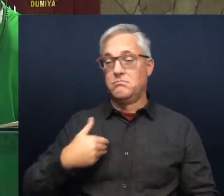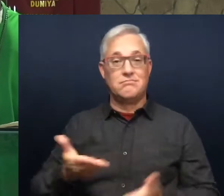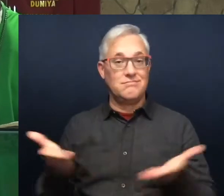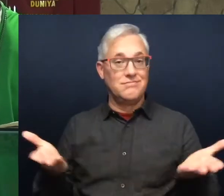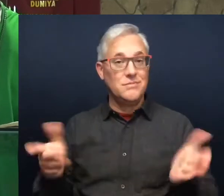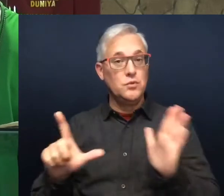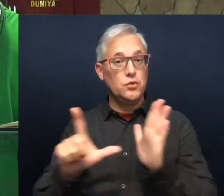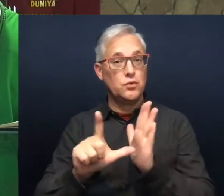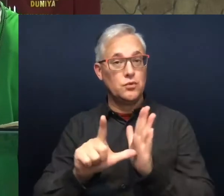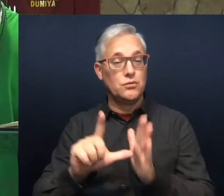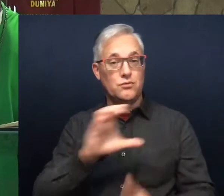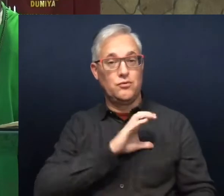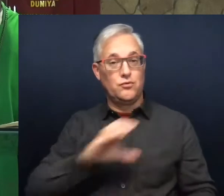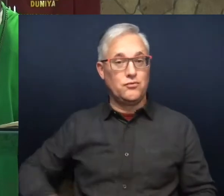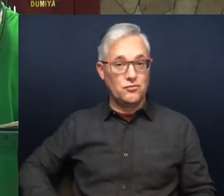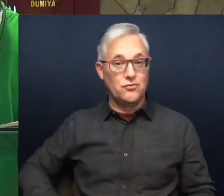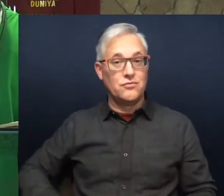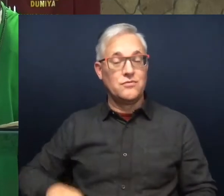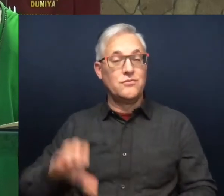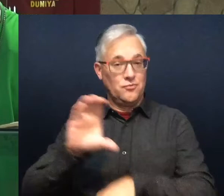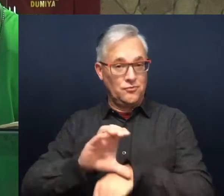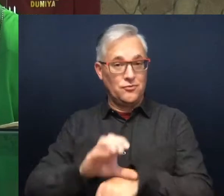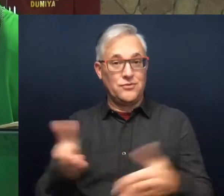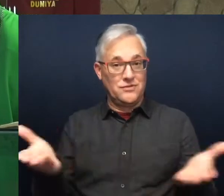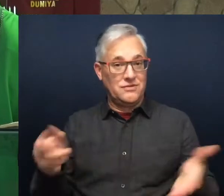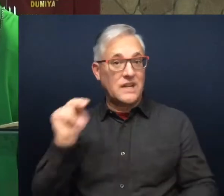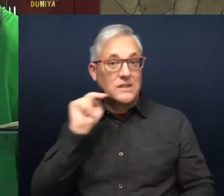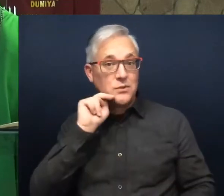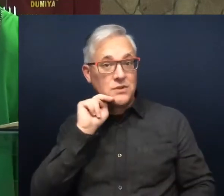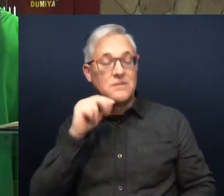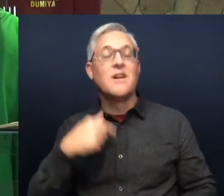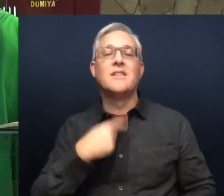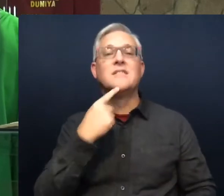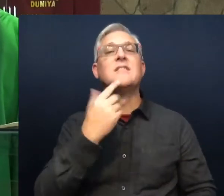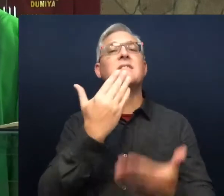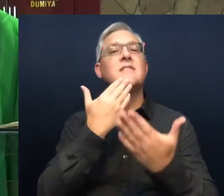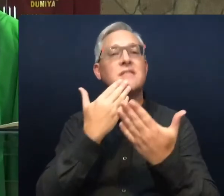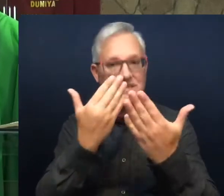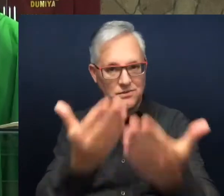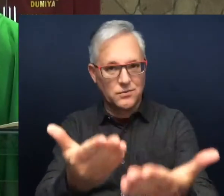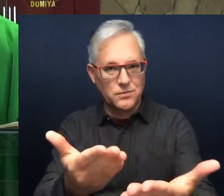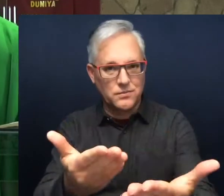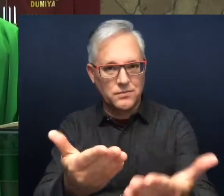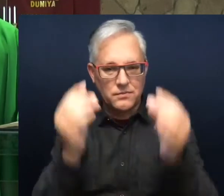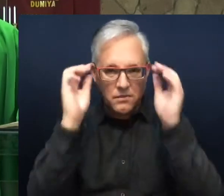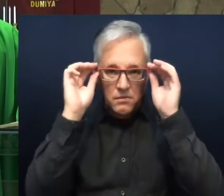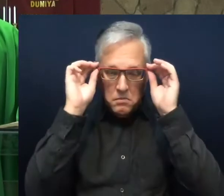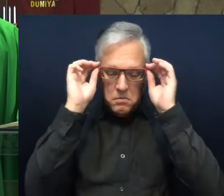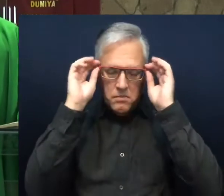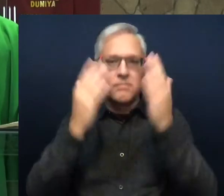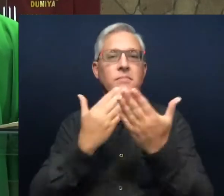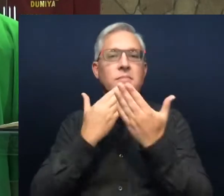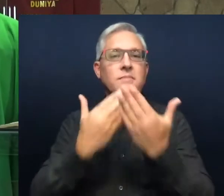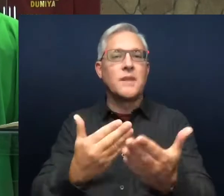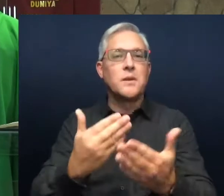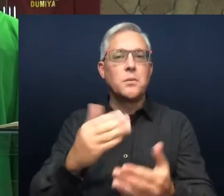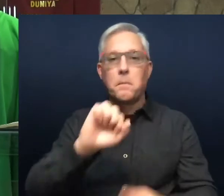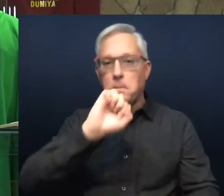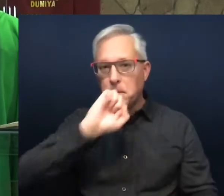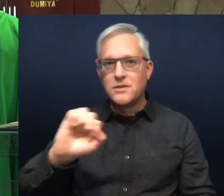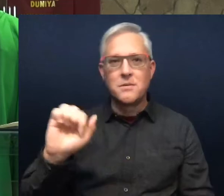of Christ in Nigeria, I thank you all. Thank you, Bishop Anne